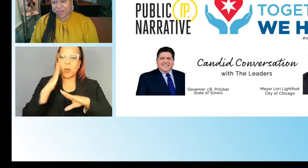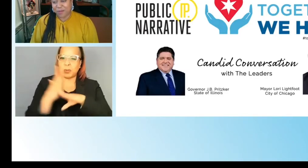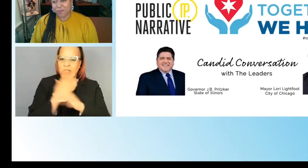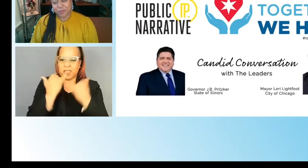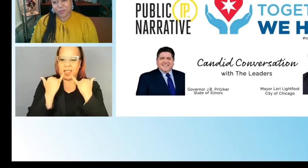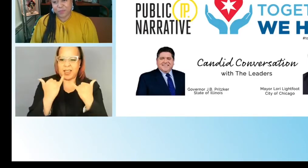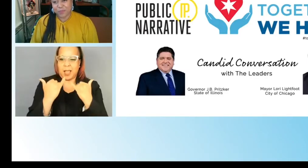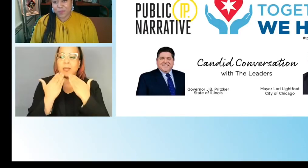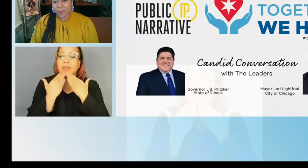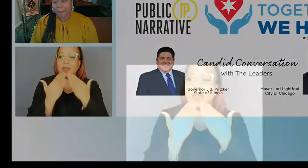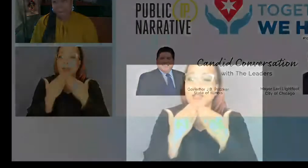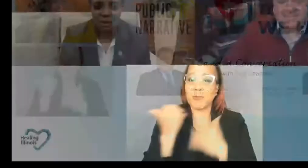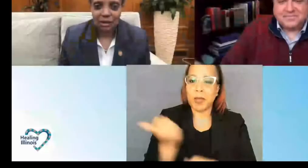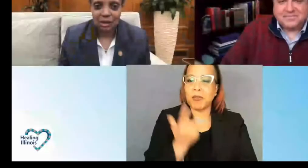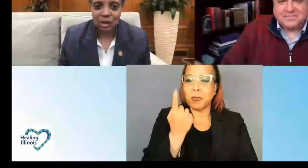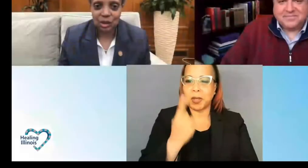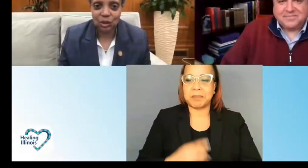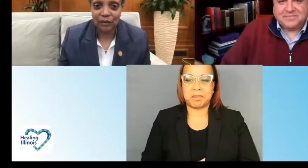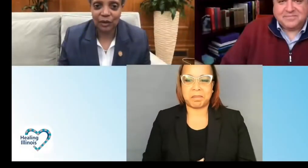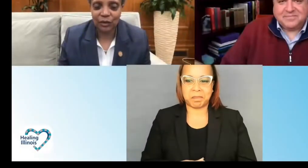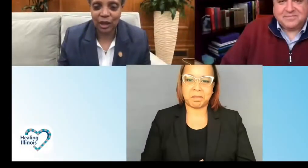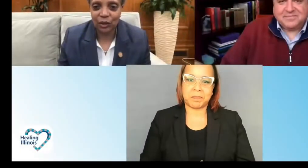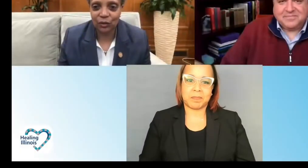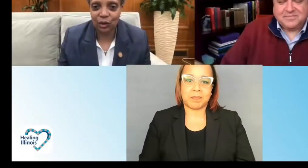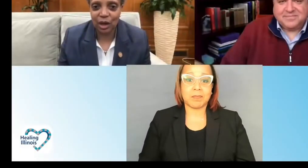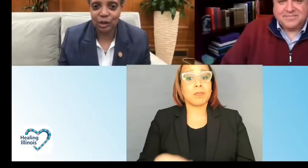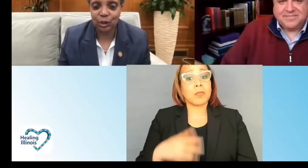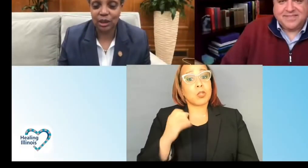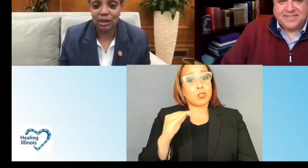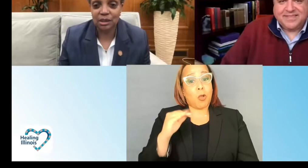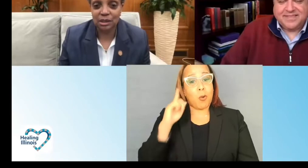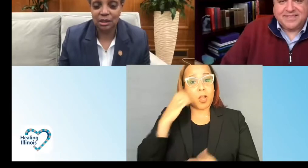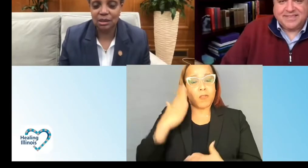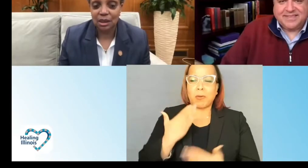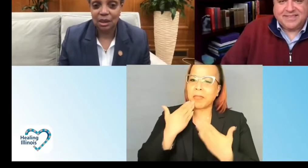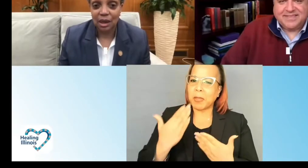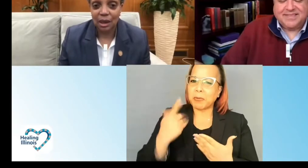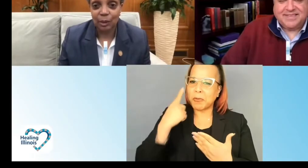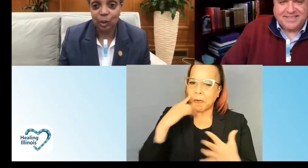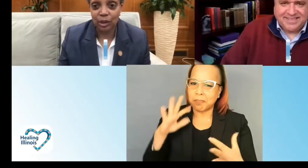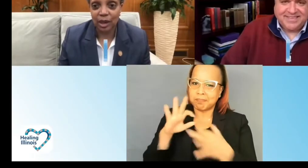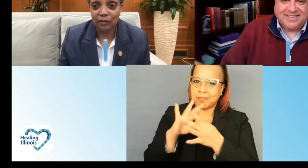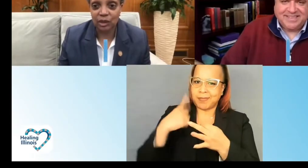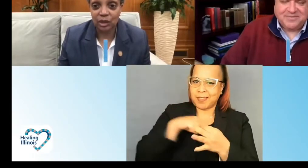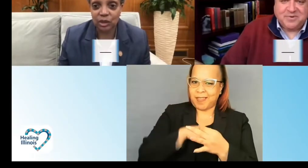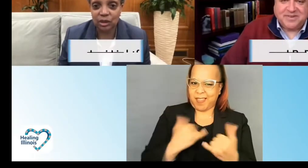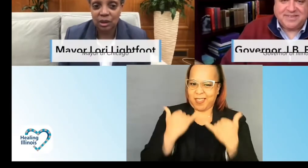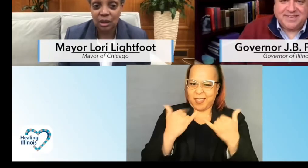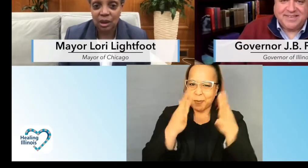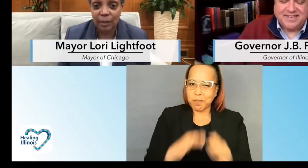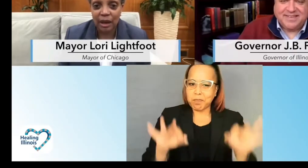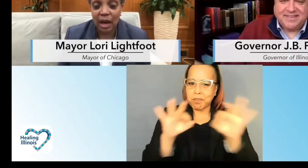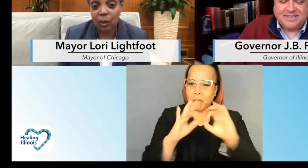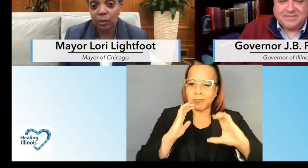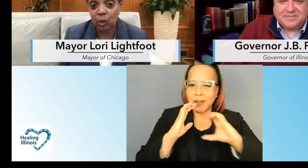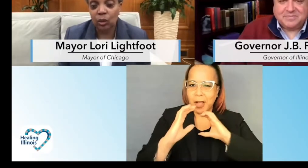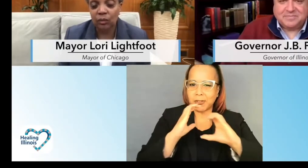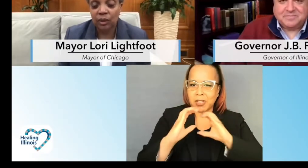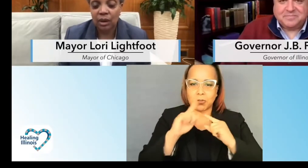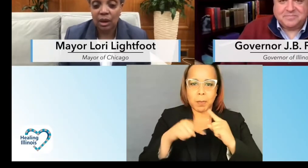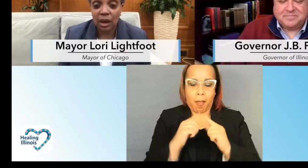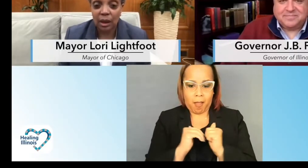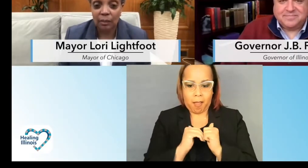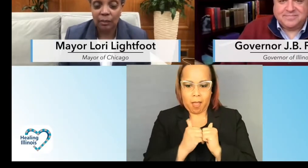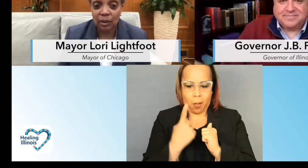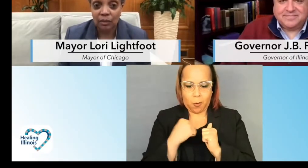Thank you, everyone. So Governor, thank you for joining us in this important conversation about how we